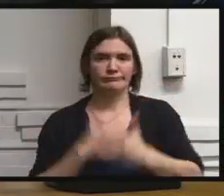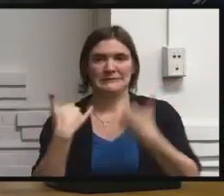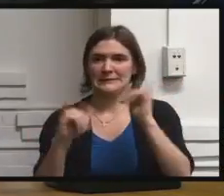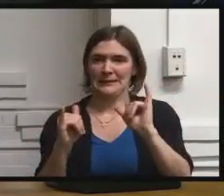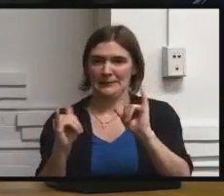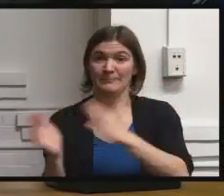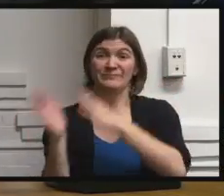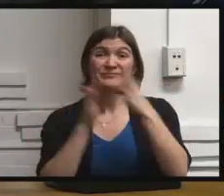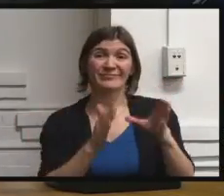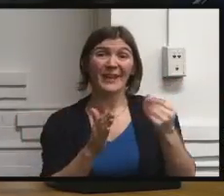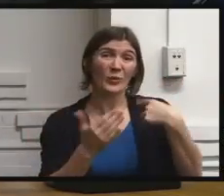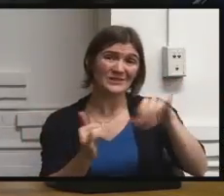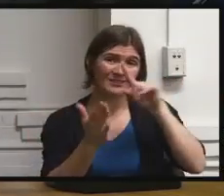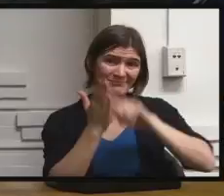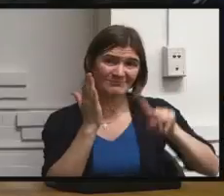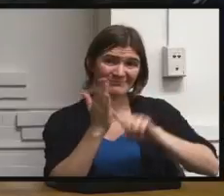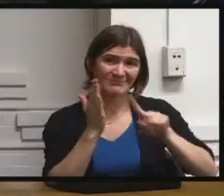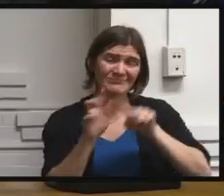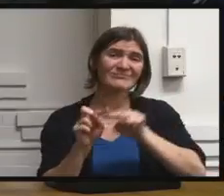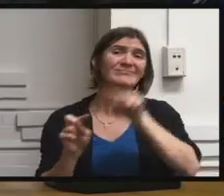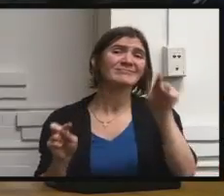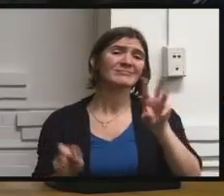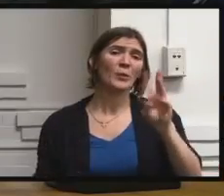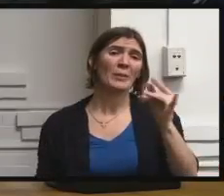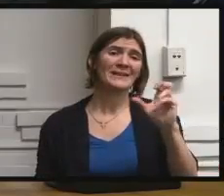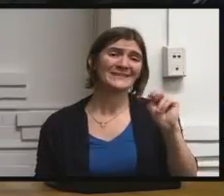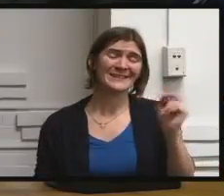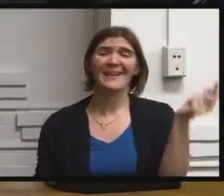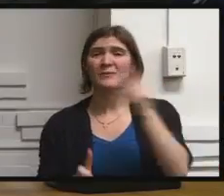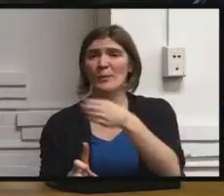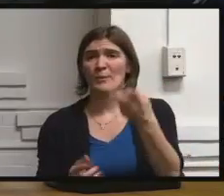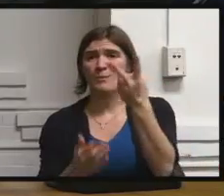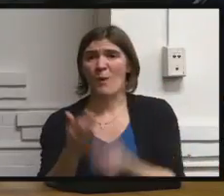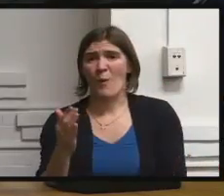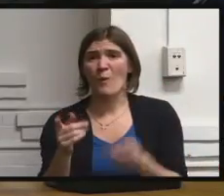to investigate that robbery with the goal of